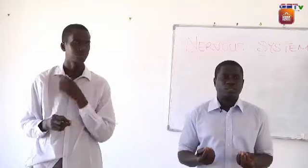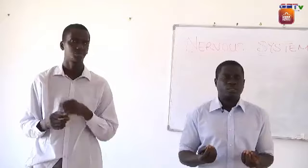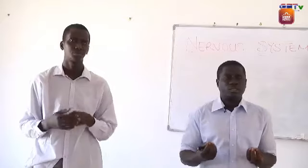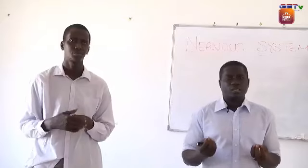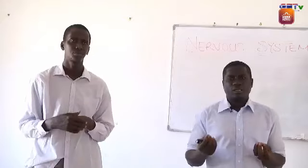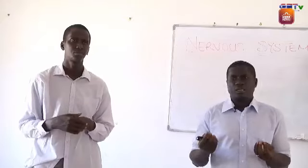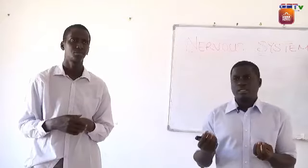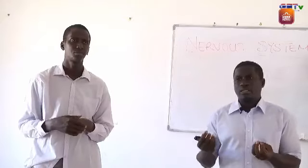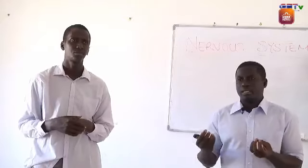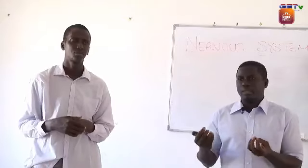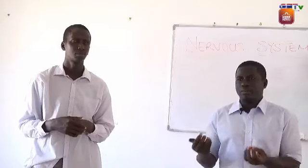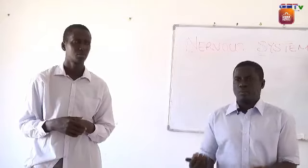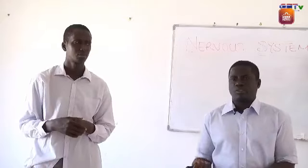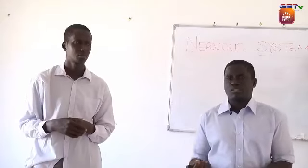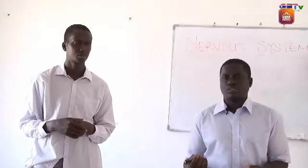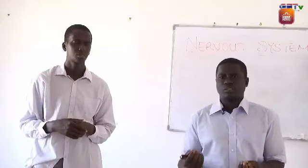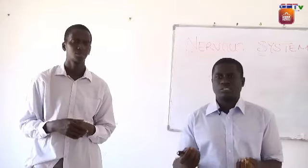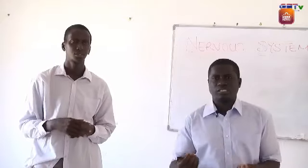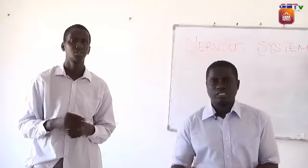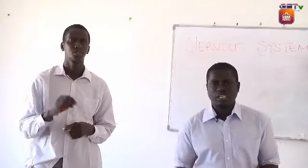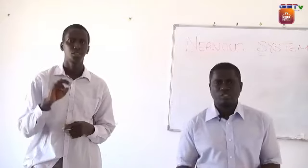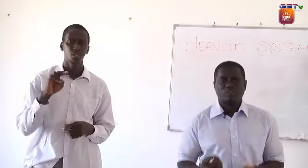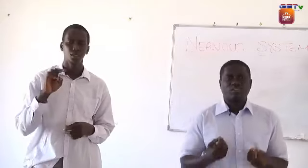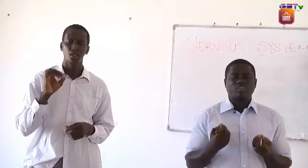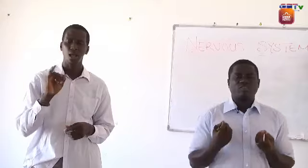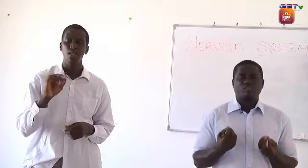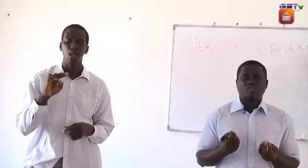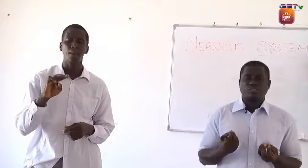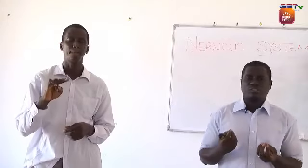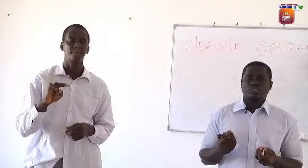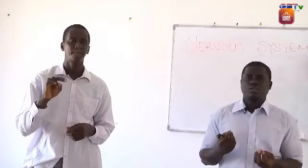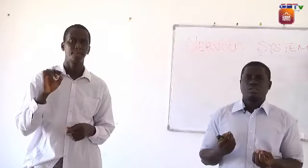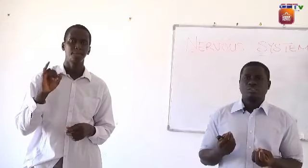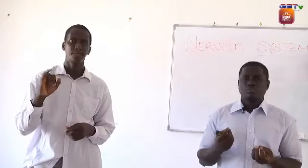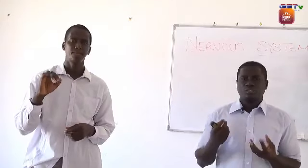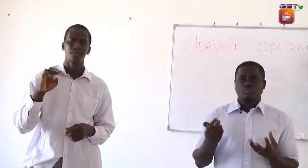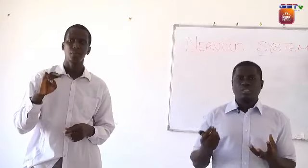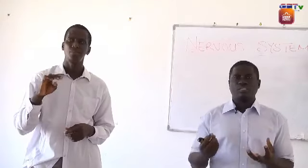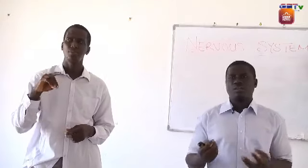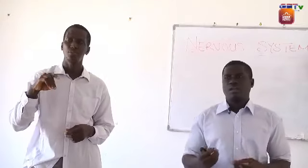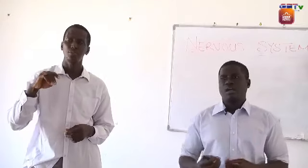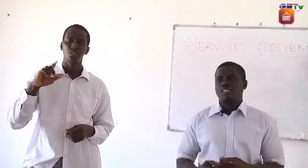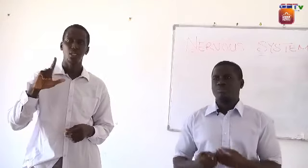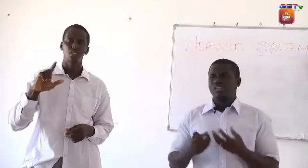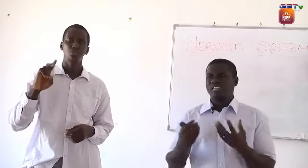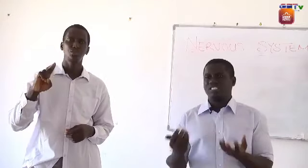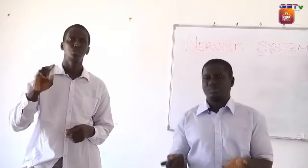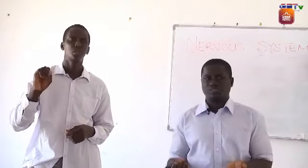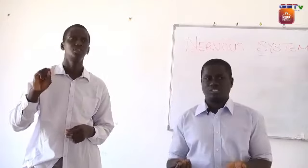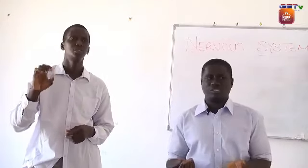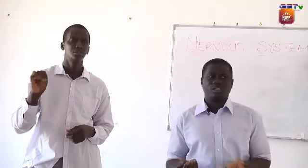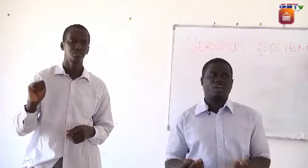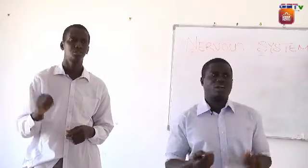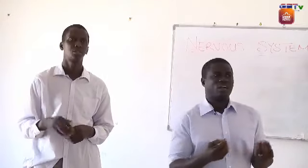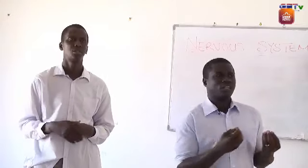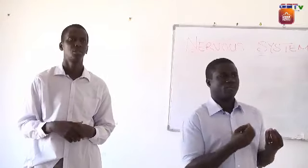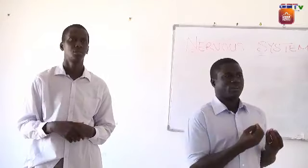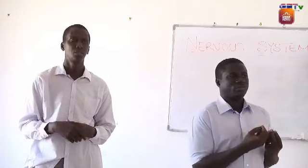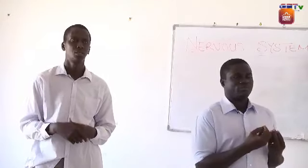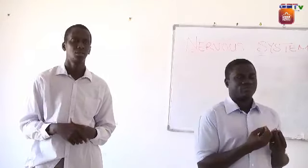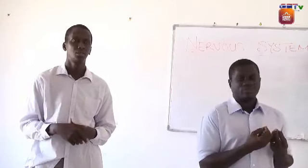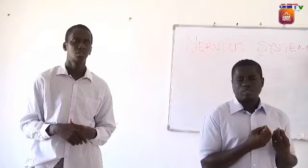body. The impulse takes of that information to the brain, and the brain interprets it,